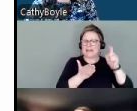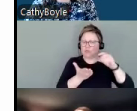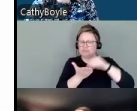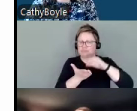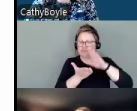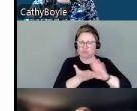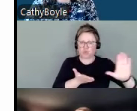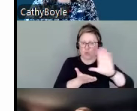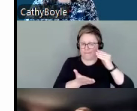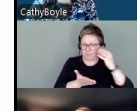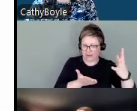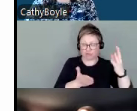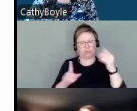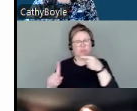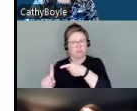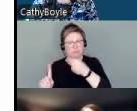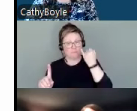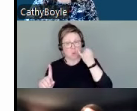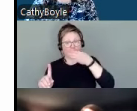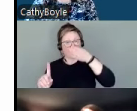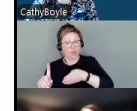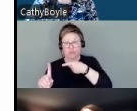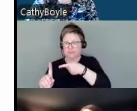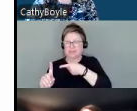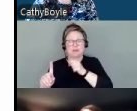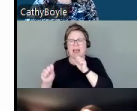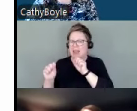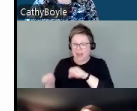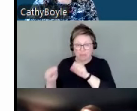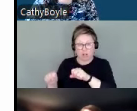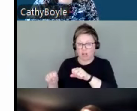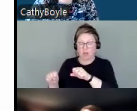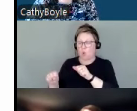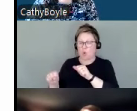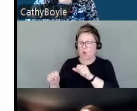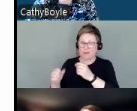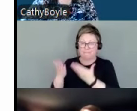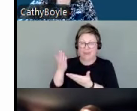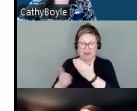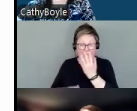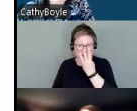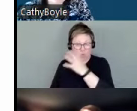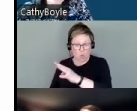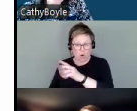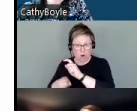address if your family member is not able or likely to respond to calls or emails.